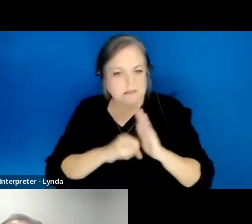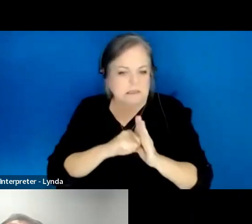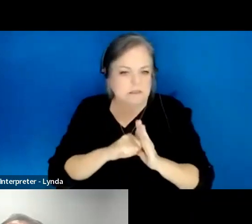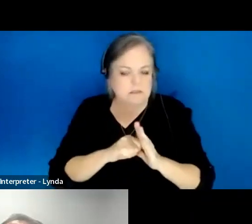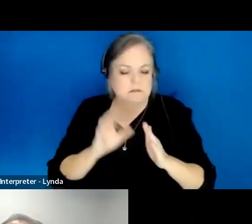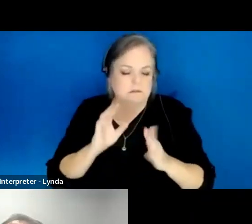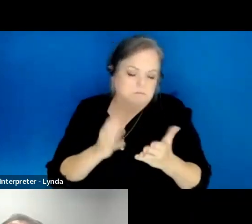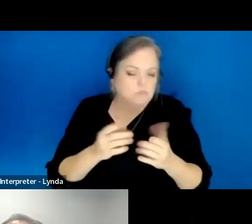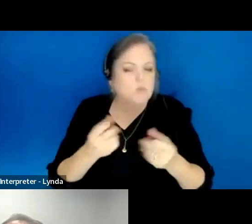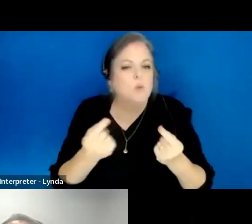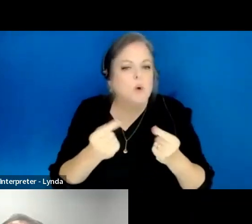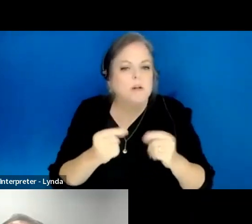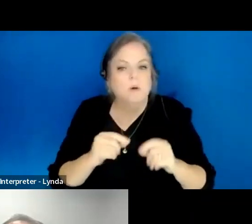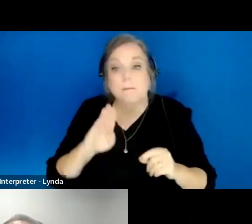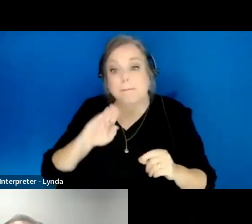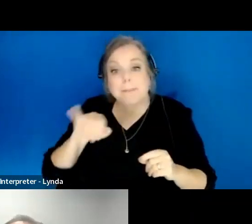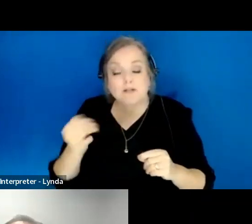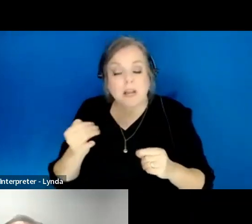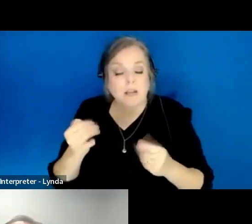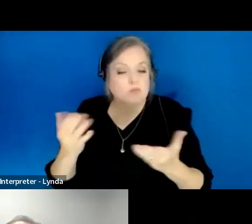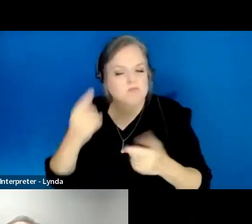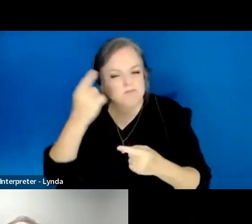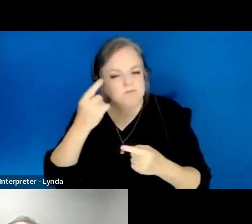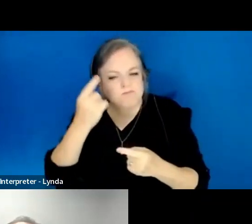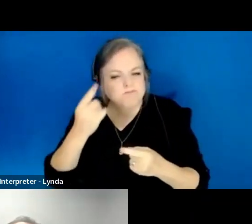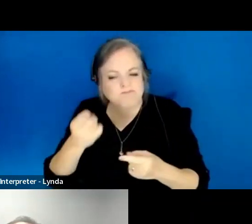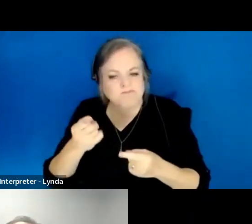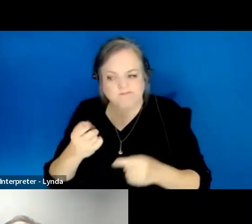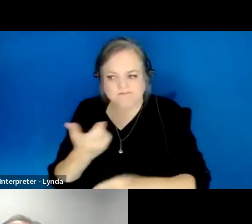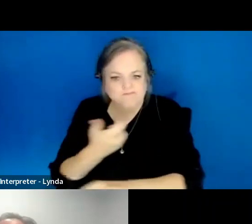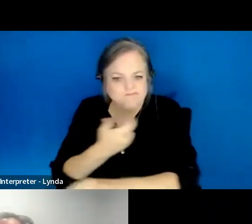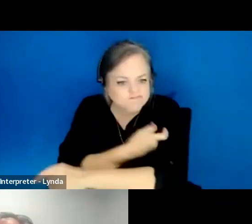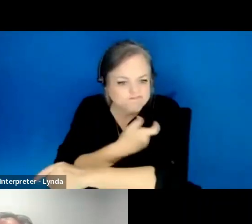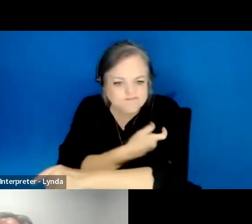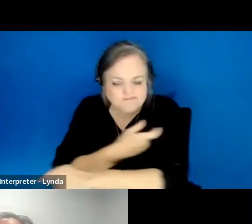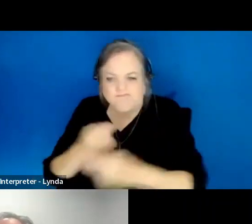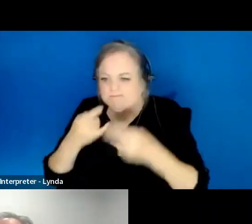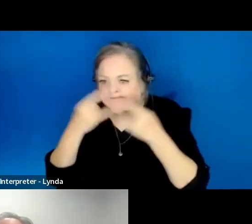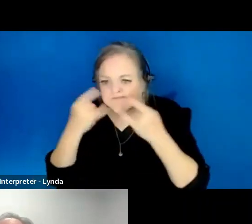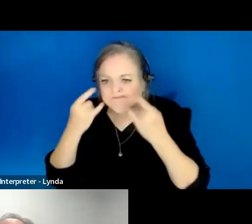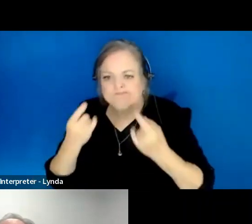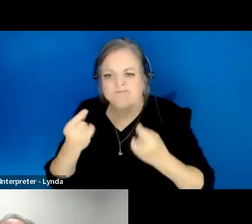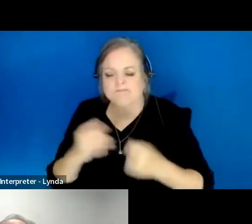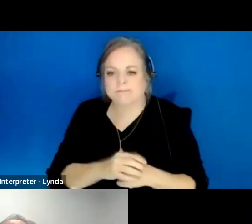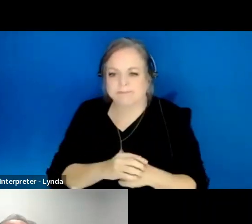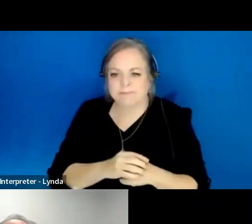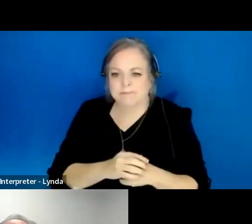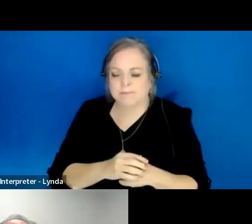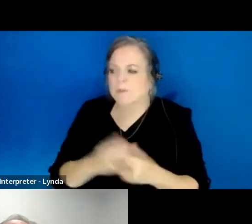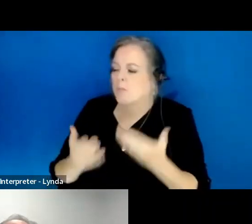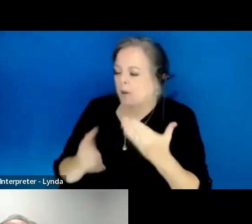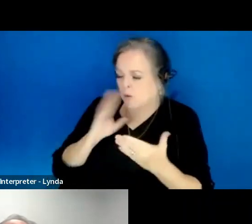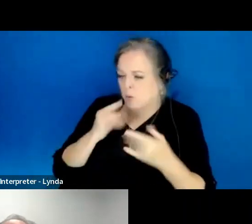be spreading? What are you going to do? BJ, you got anything in mind in terms of getting vaccinated, masking up? What are you going to do? Probably